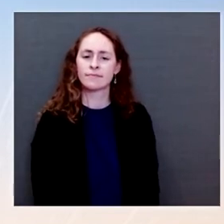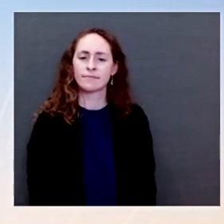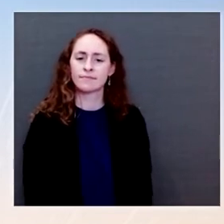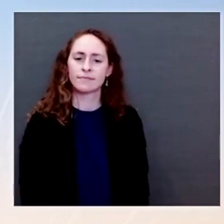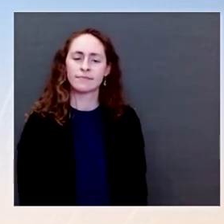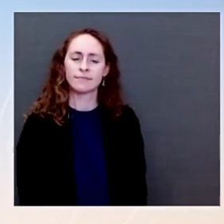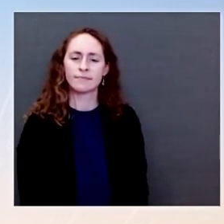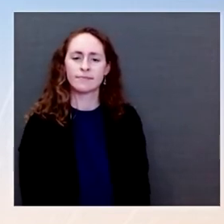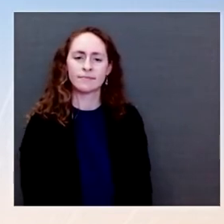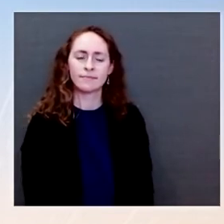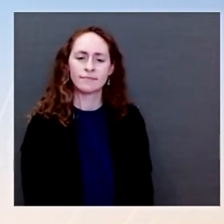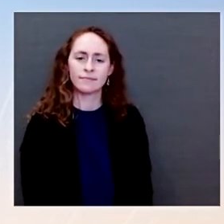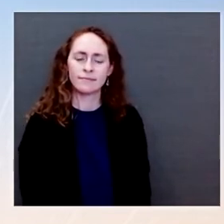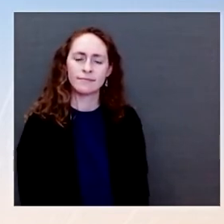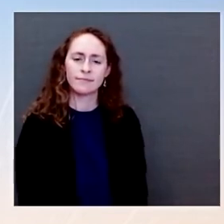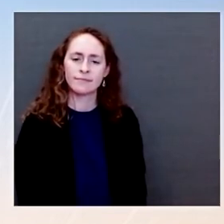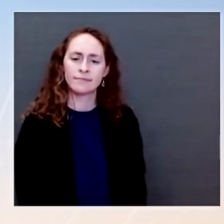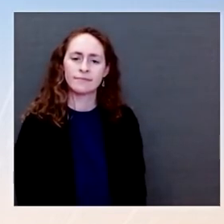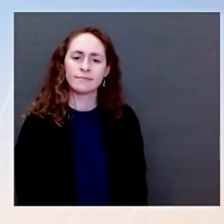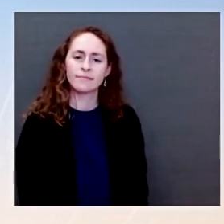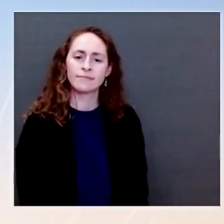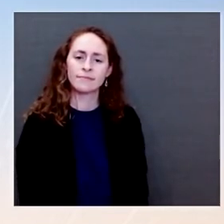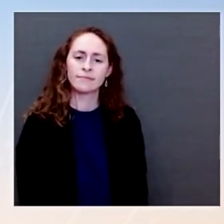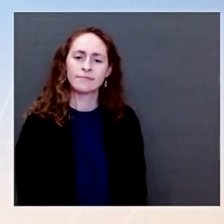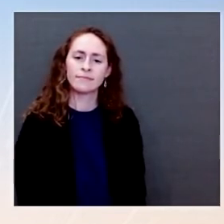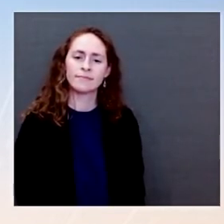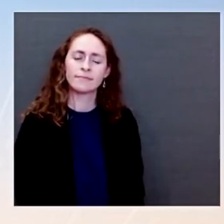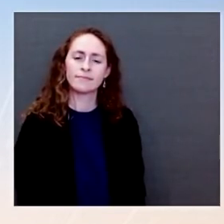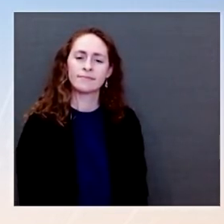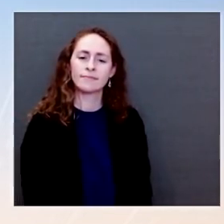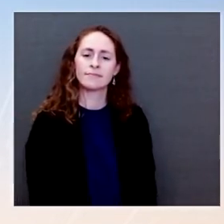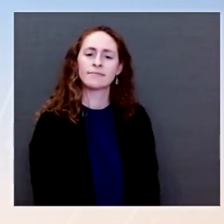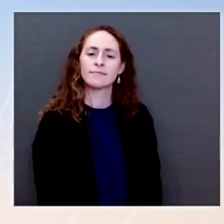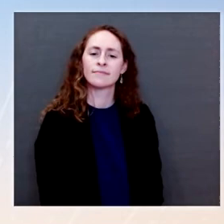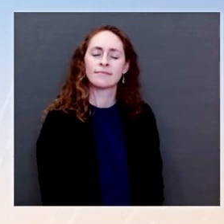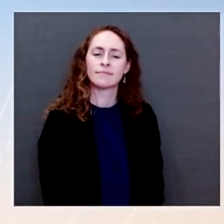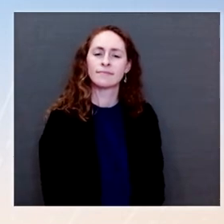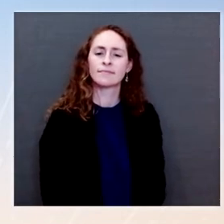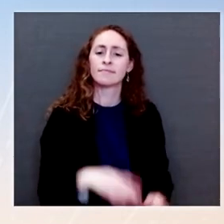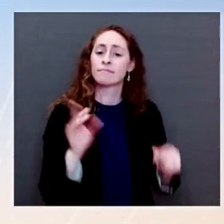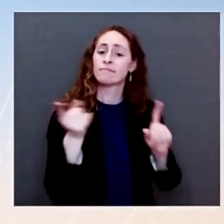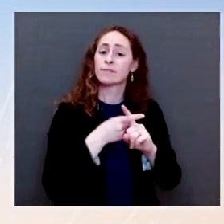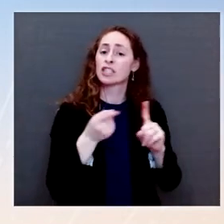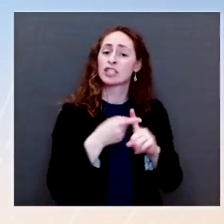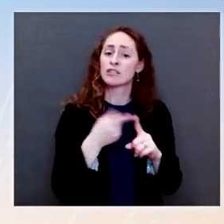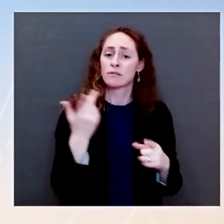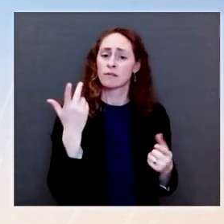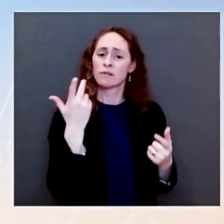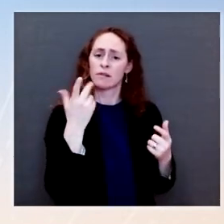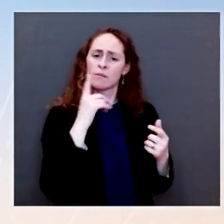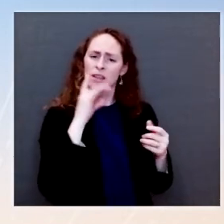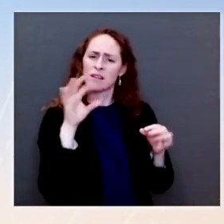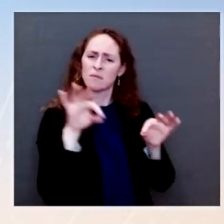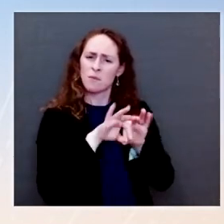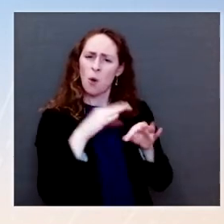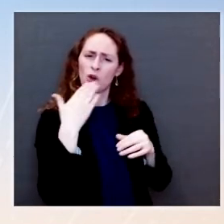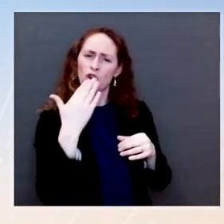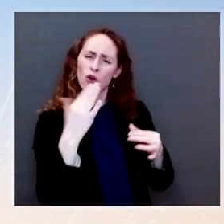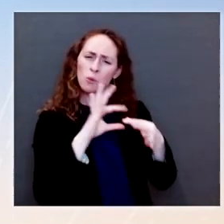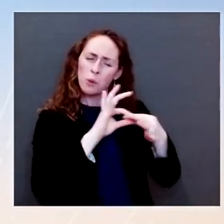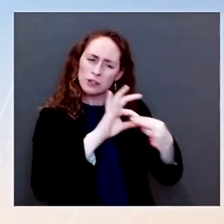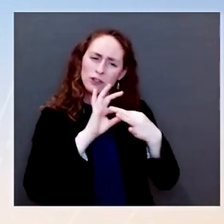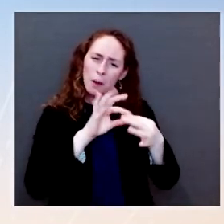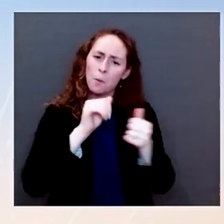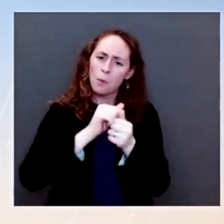we are speaking out against human rights and ensuring we are taking steps to address corruption around the world. We just put out a major report on corruption today,